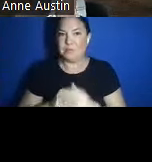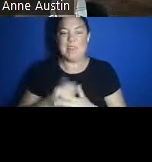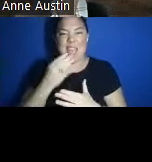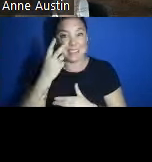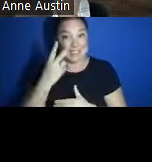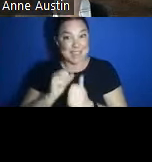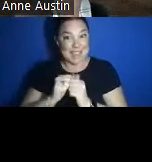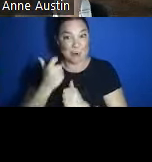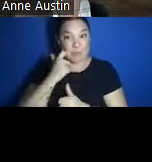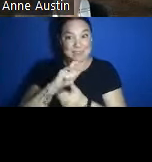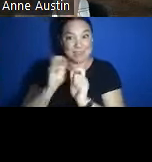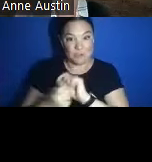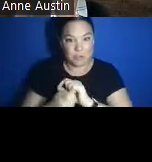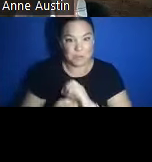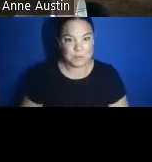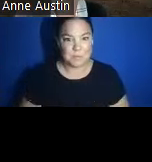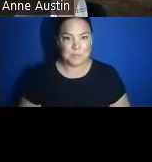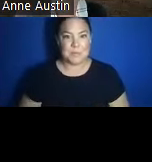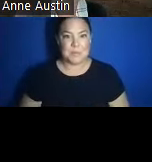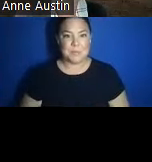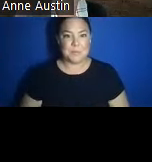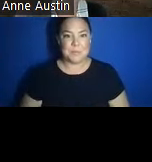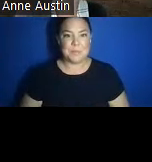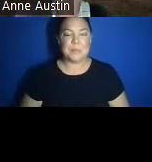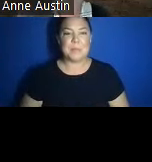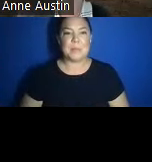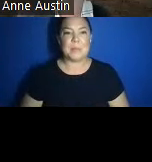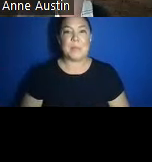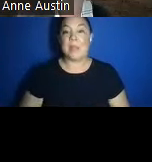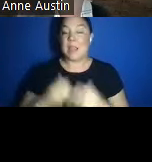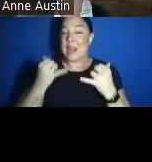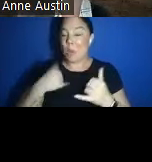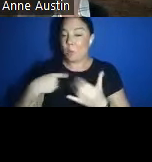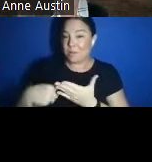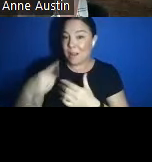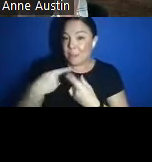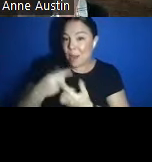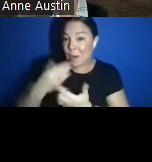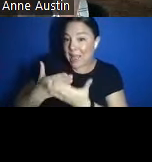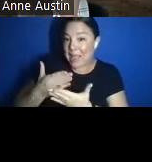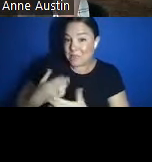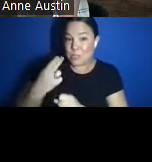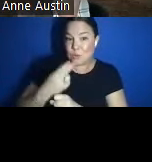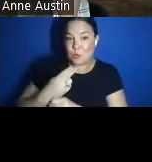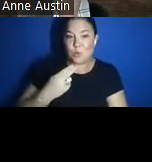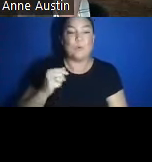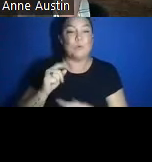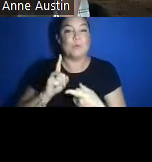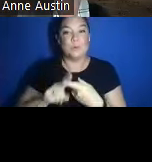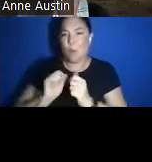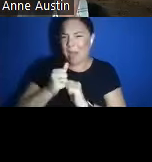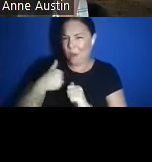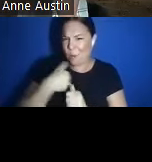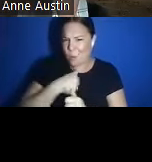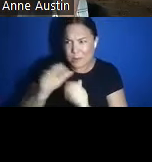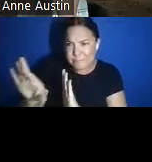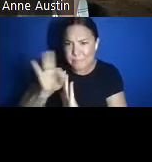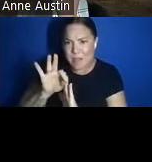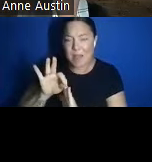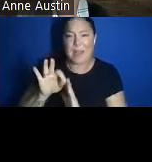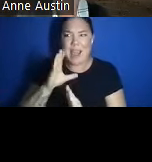Now, in this presentation, we're going to be talking about the evidence we use to identify and understand tattoos in ancient